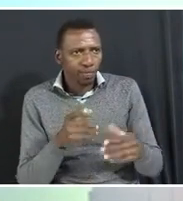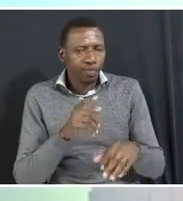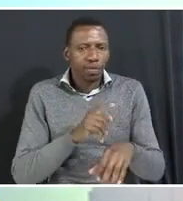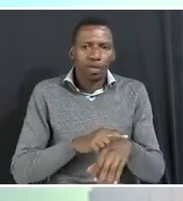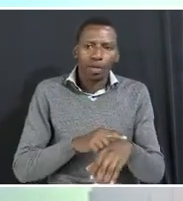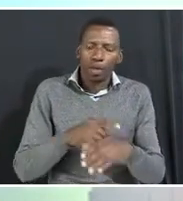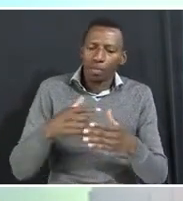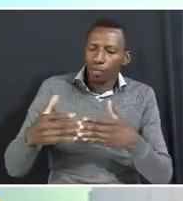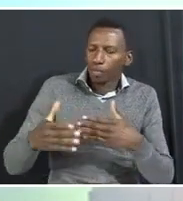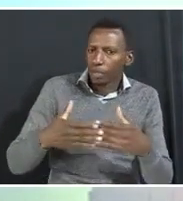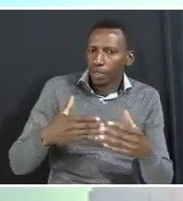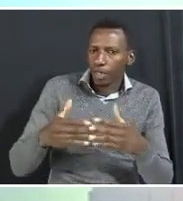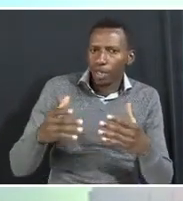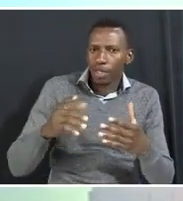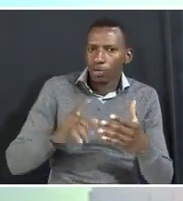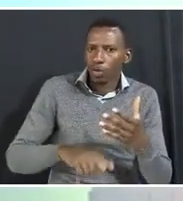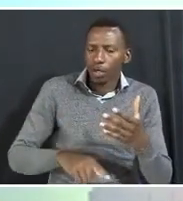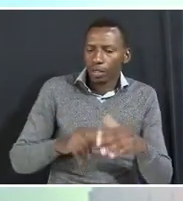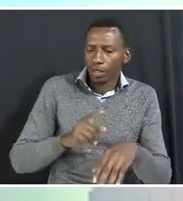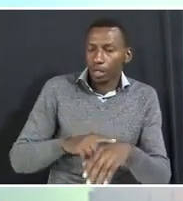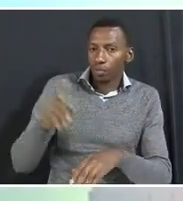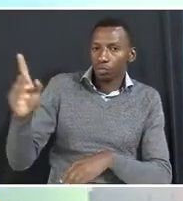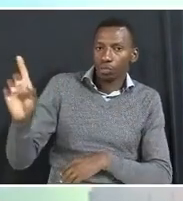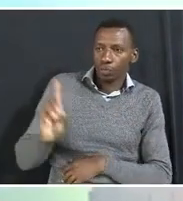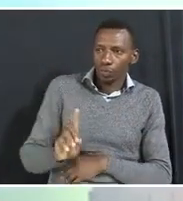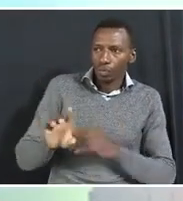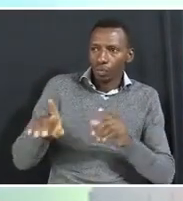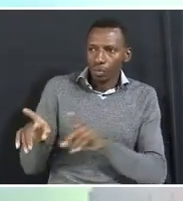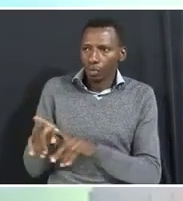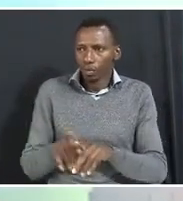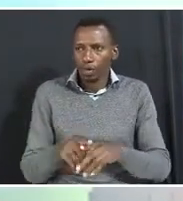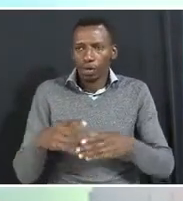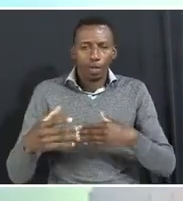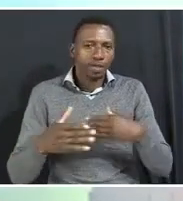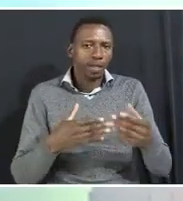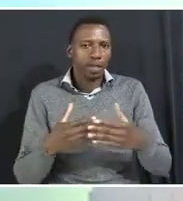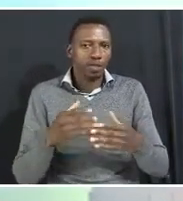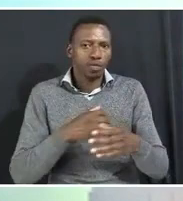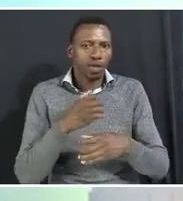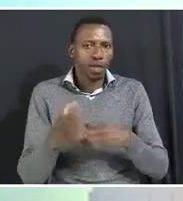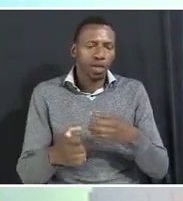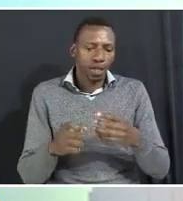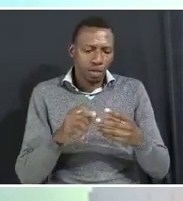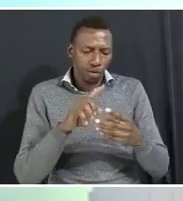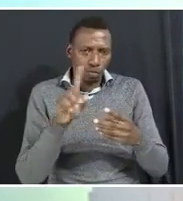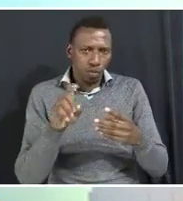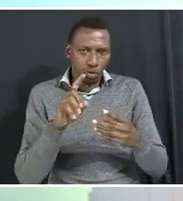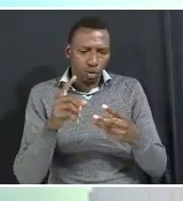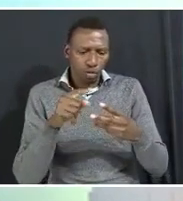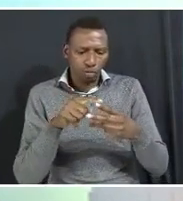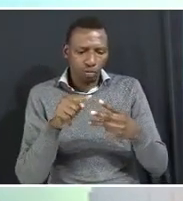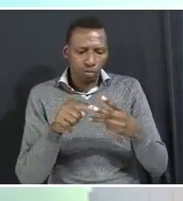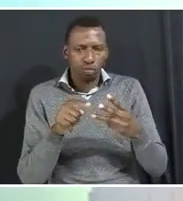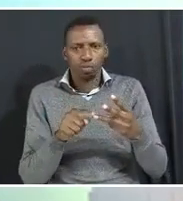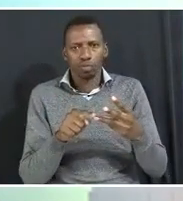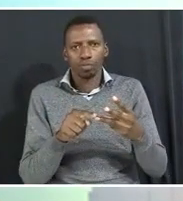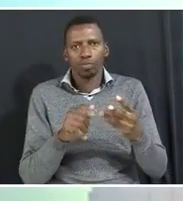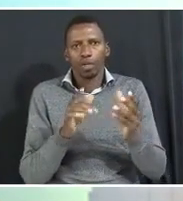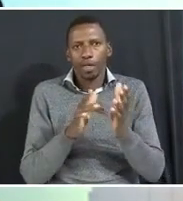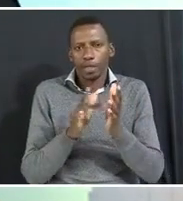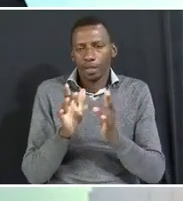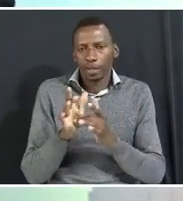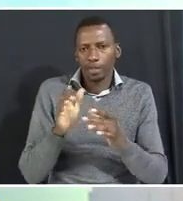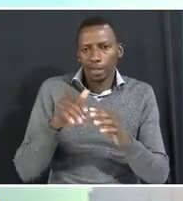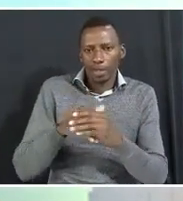and the signs of your coming, and also of the end. Three questions that they ask. And therefore Jesus, in Matthew